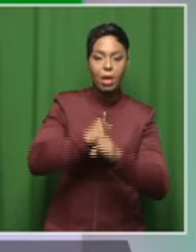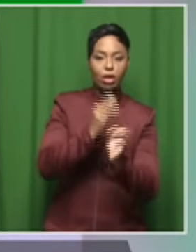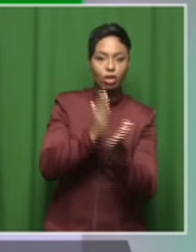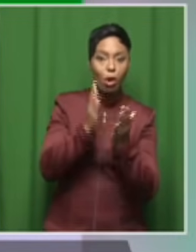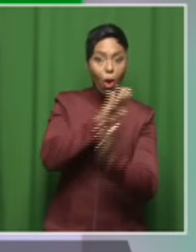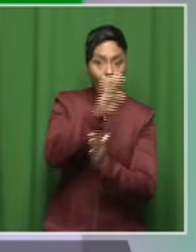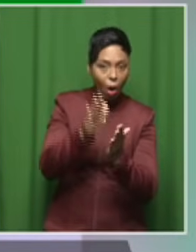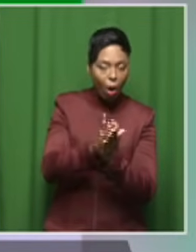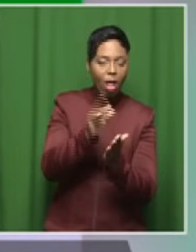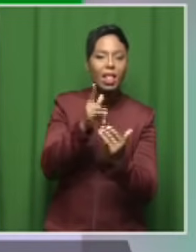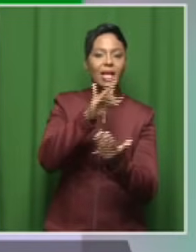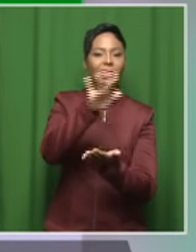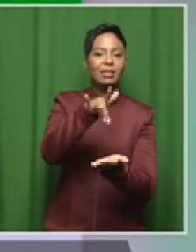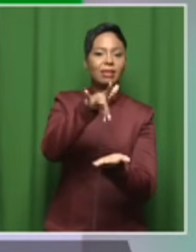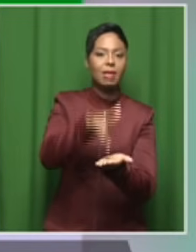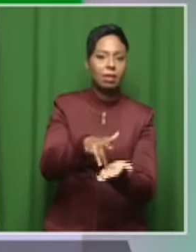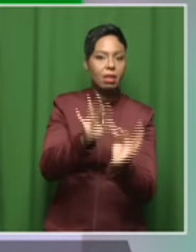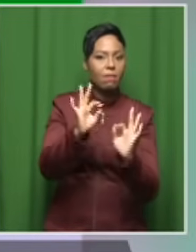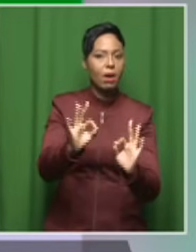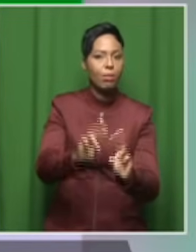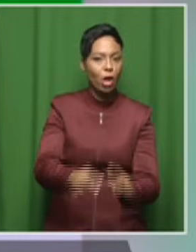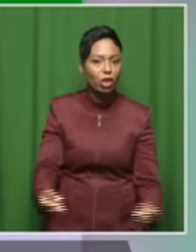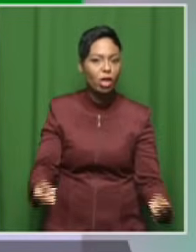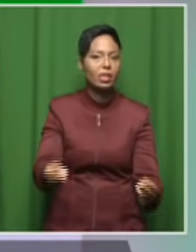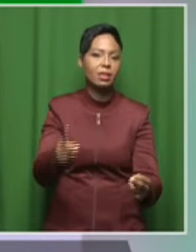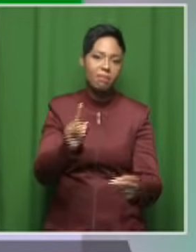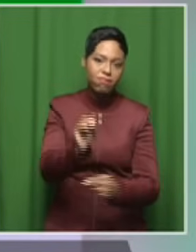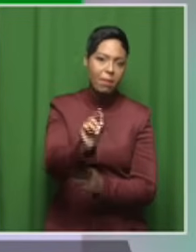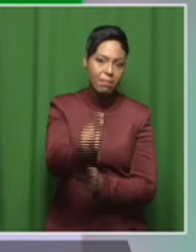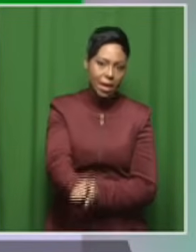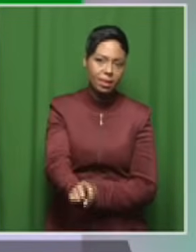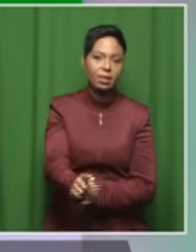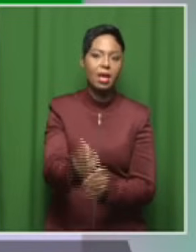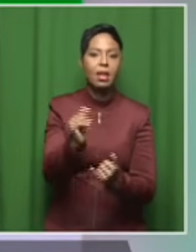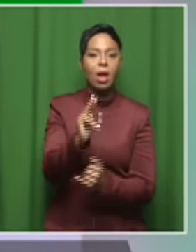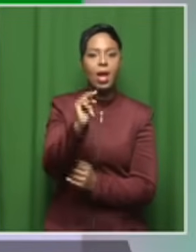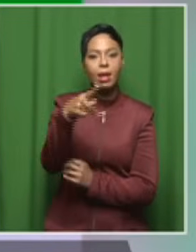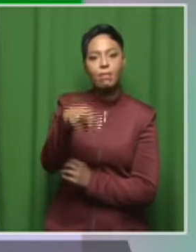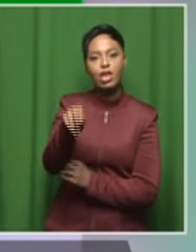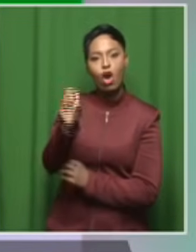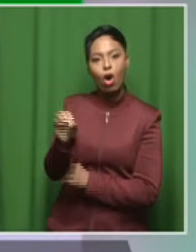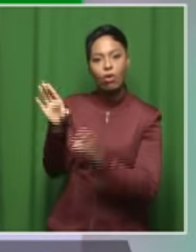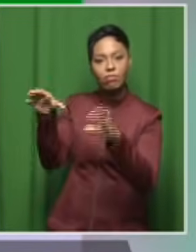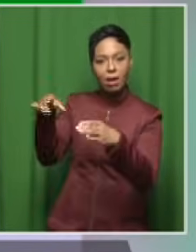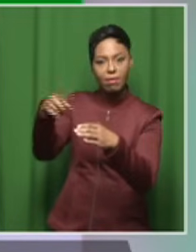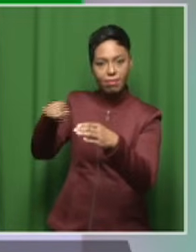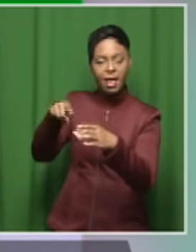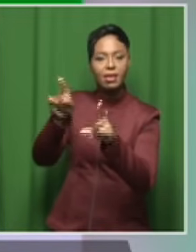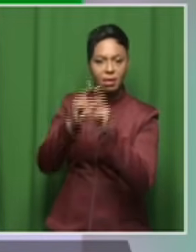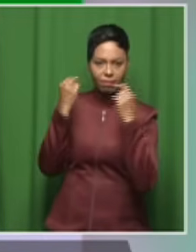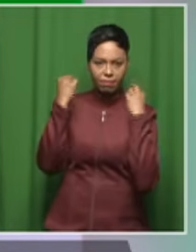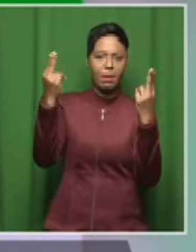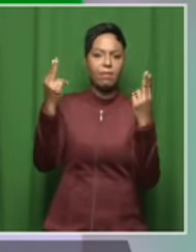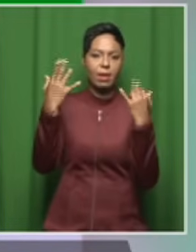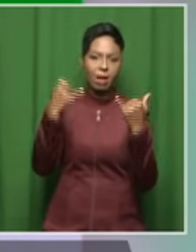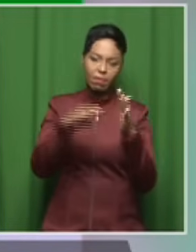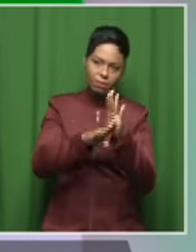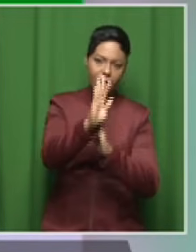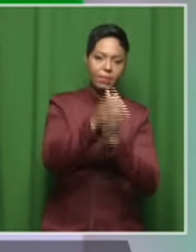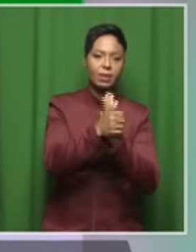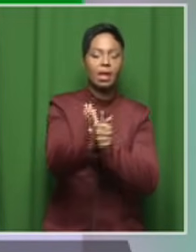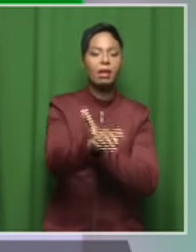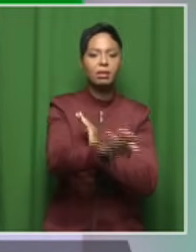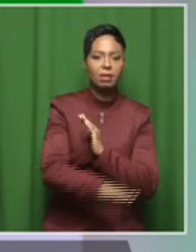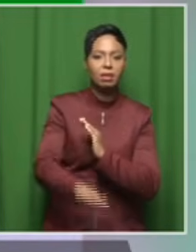required necessities. To also assist, non-profit organisations have also stepped up to upskill struggling